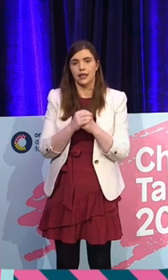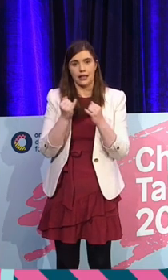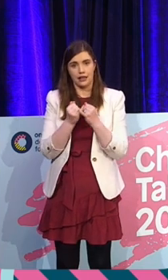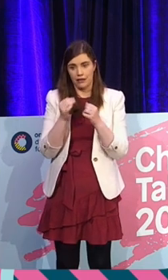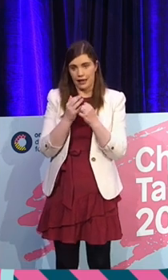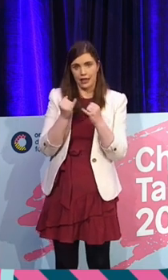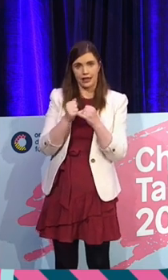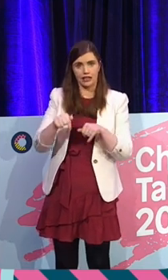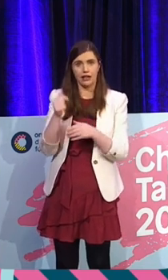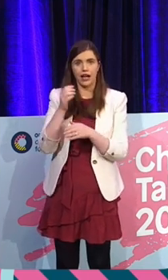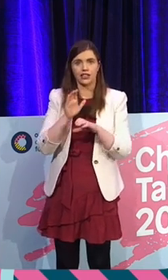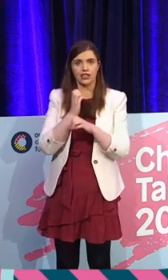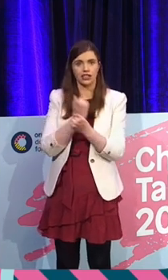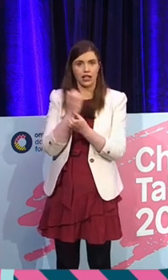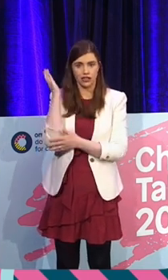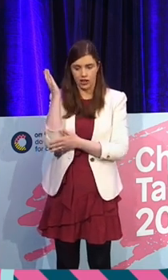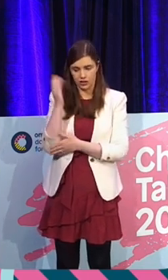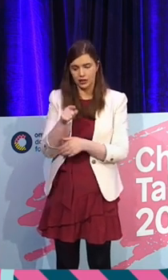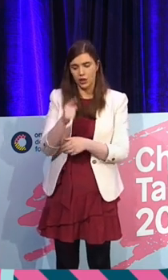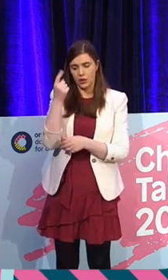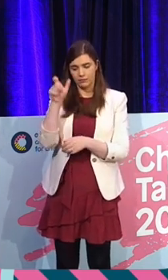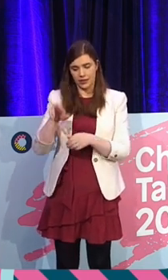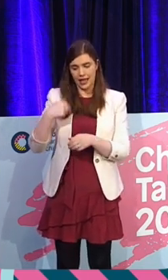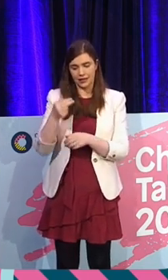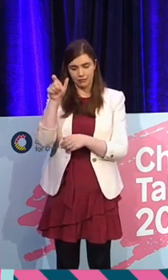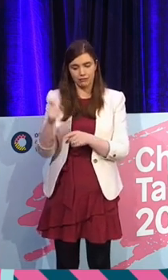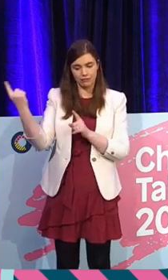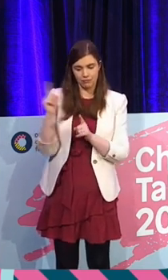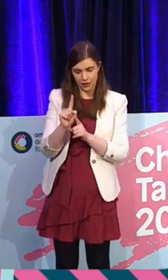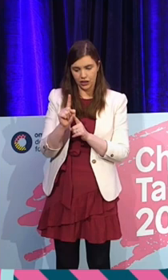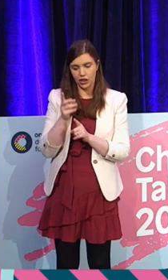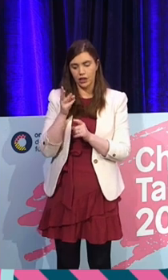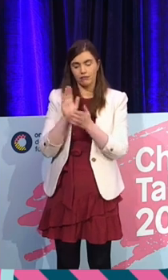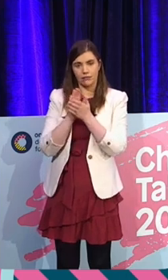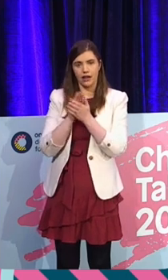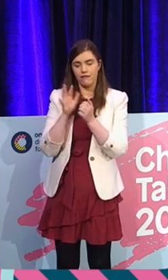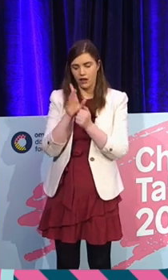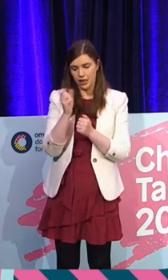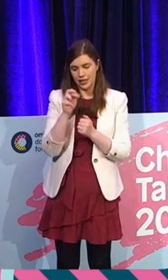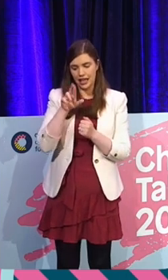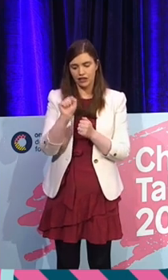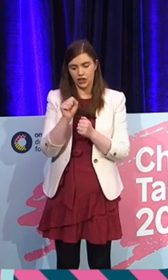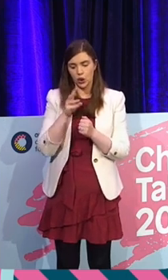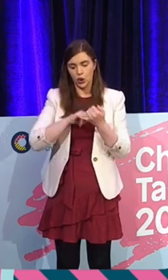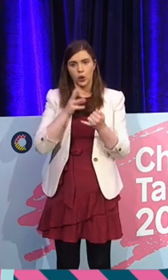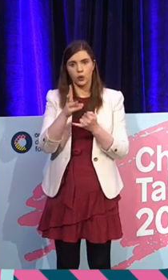going to talk about something that we can't escape, the climate crisis. Ladies and gentlemen, put your hands together for Darius.